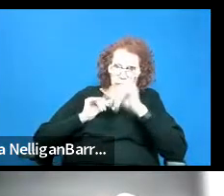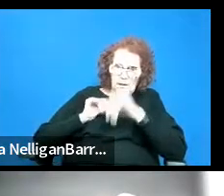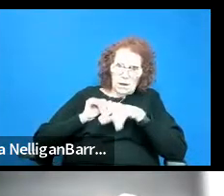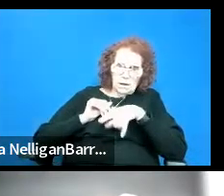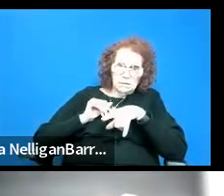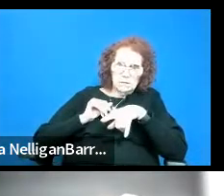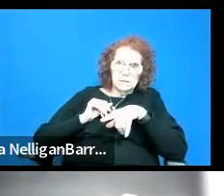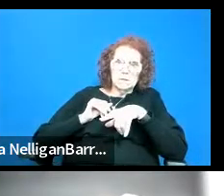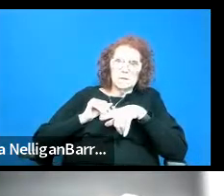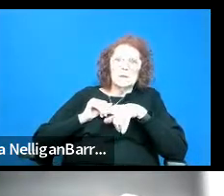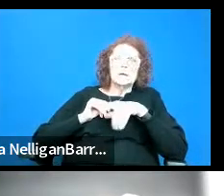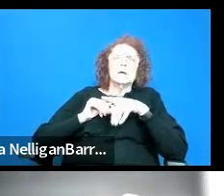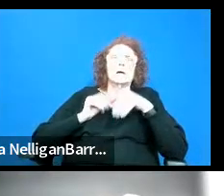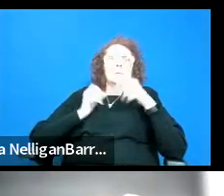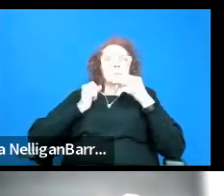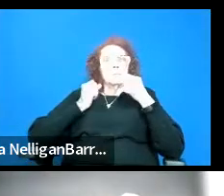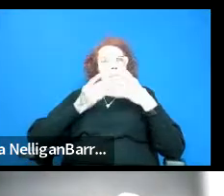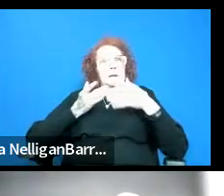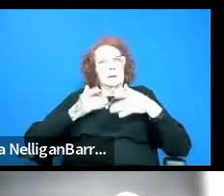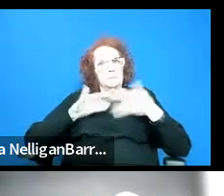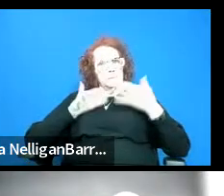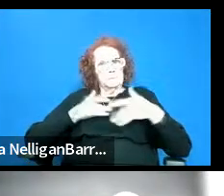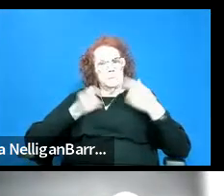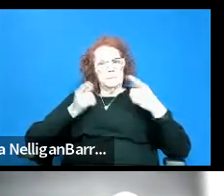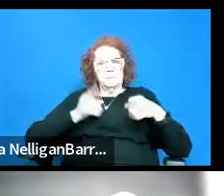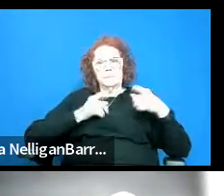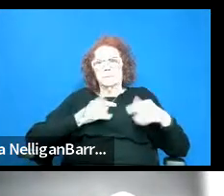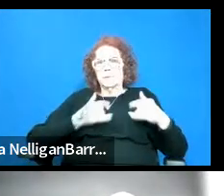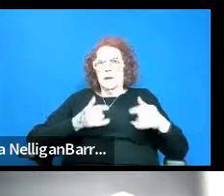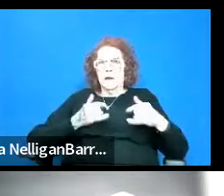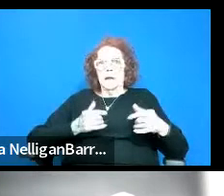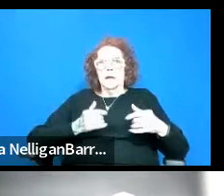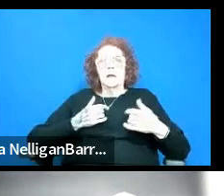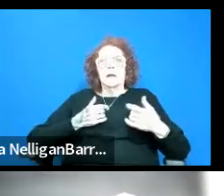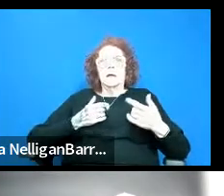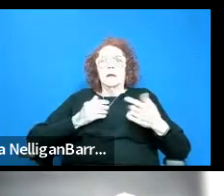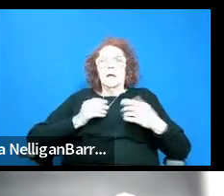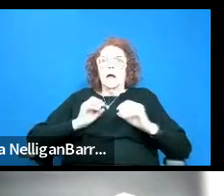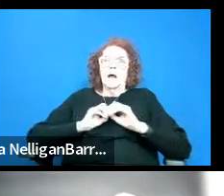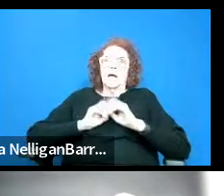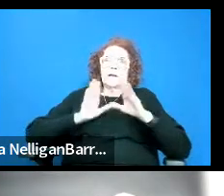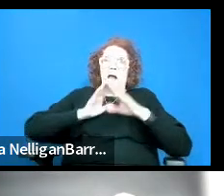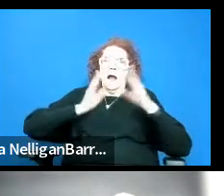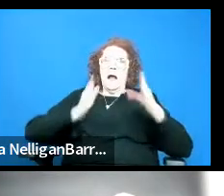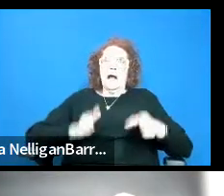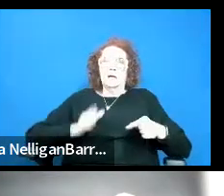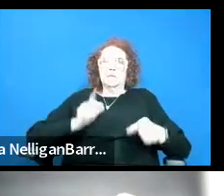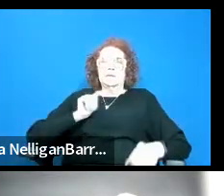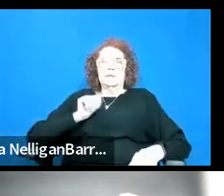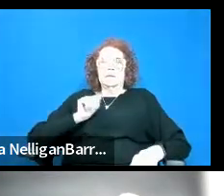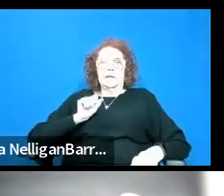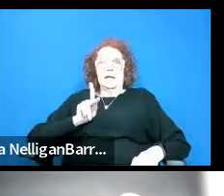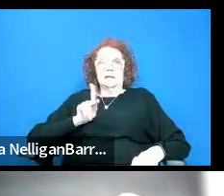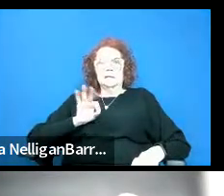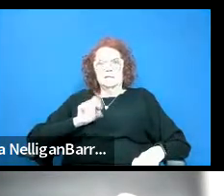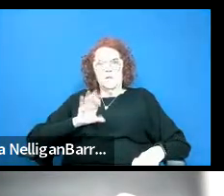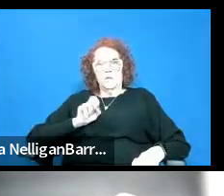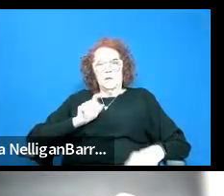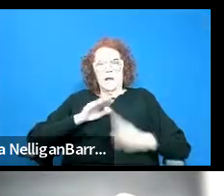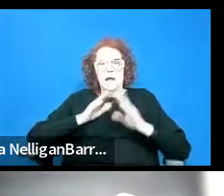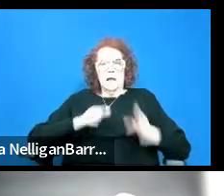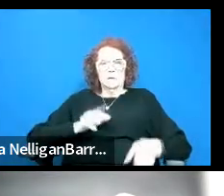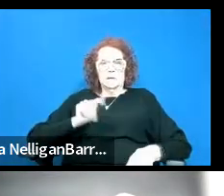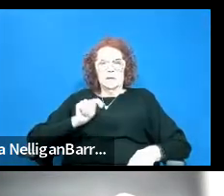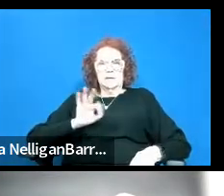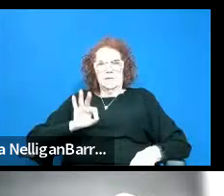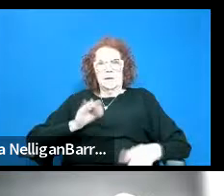There's obviously the housing task force, which we are going to make recommendations to the mayor within 90 days, 60 to 90